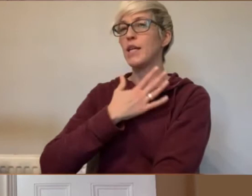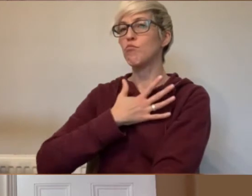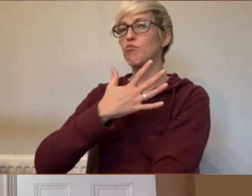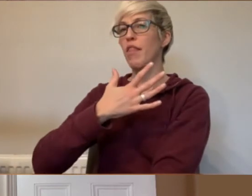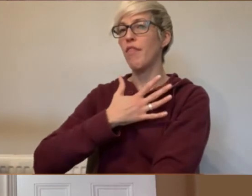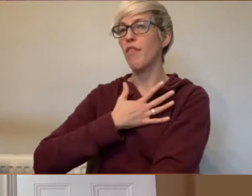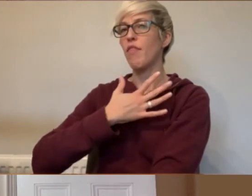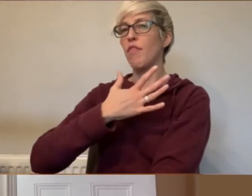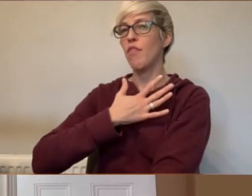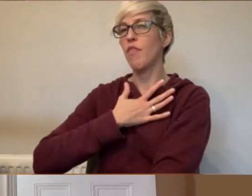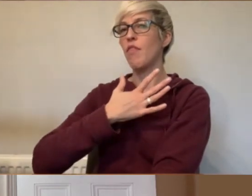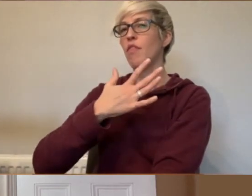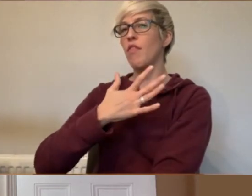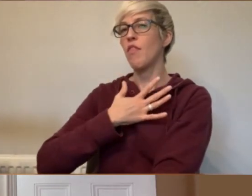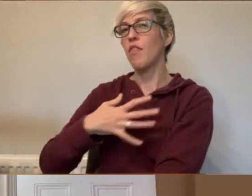breaths.